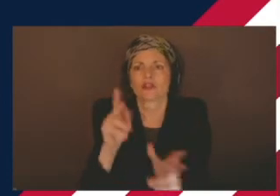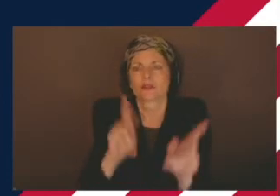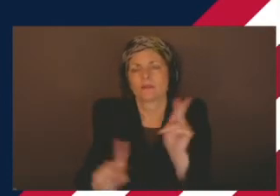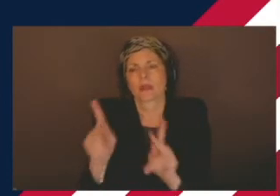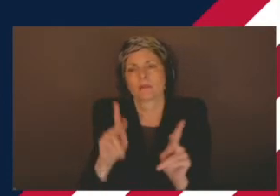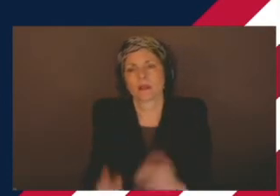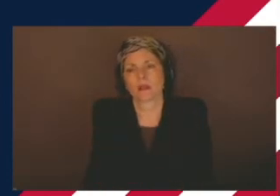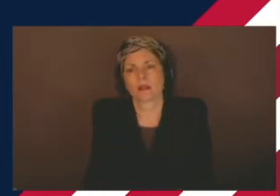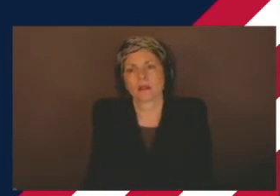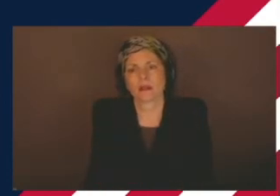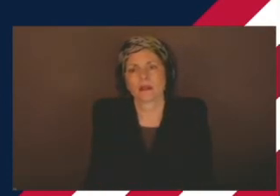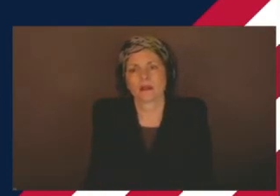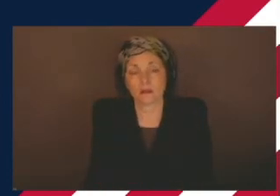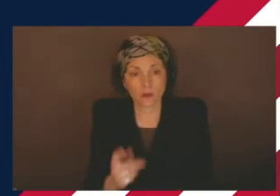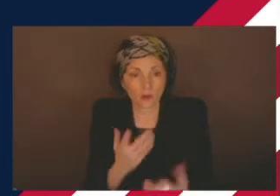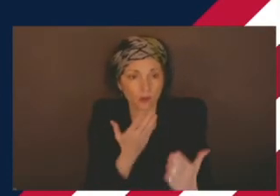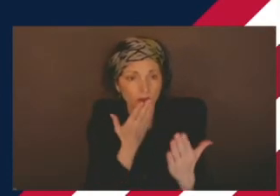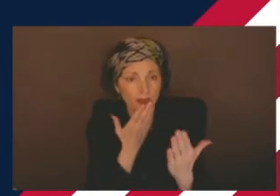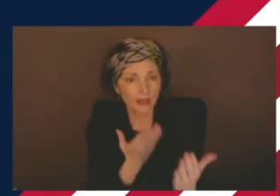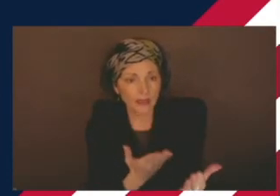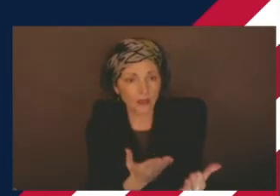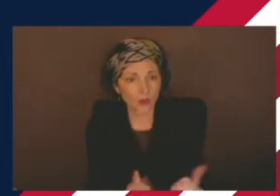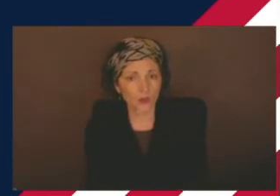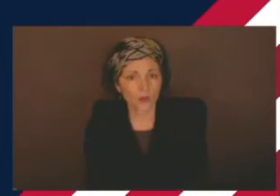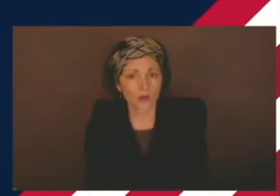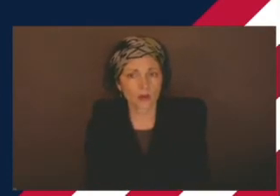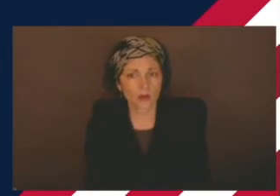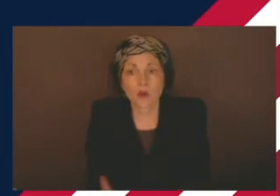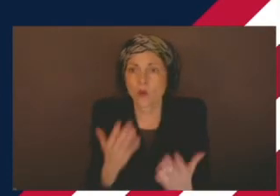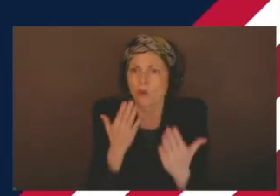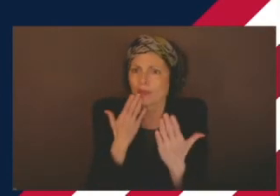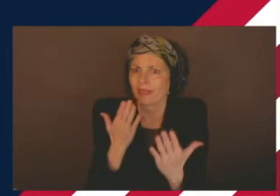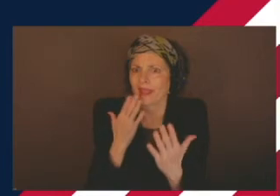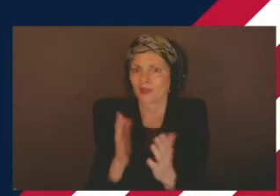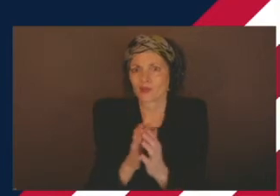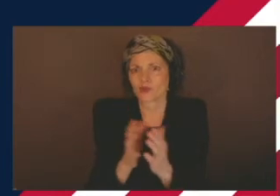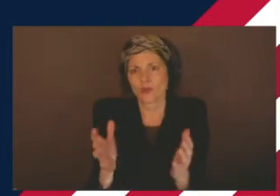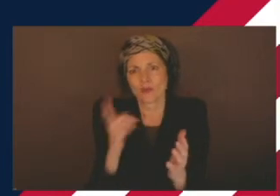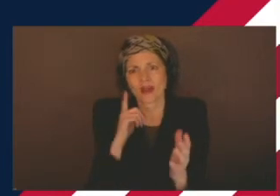Thank you. Thank you very much for joining us.